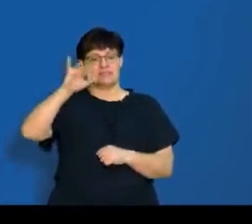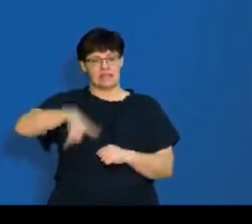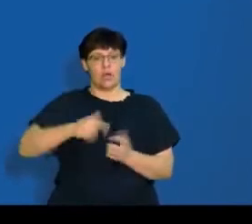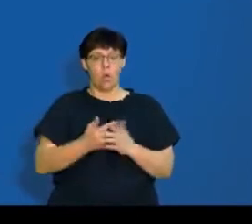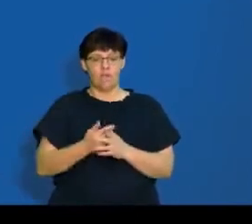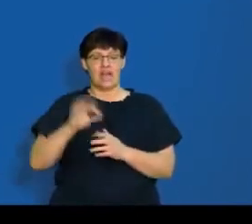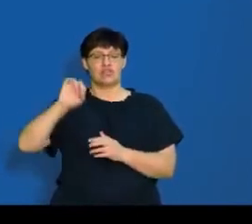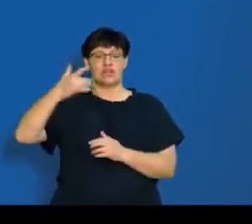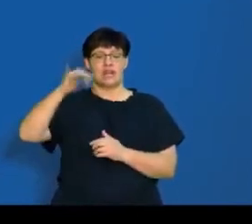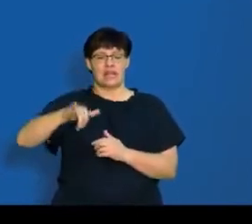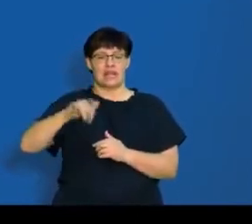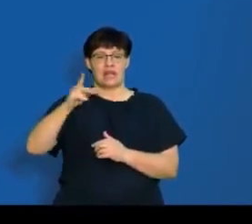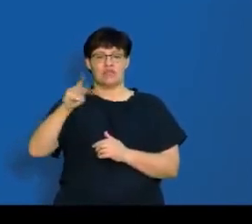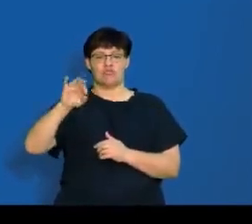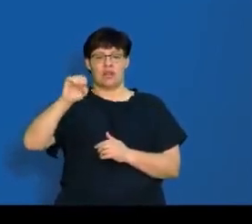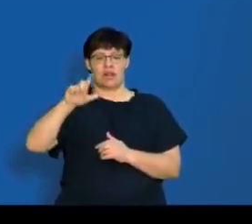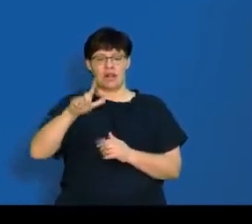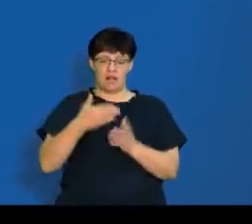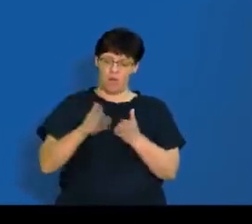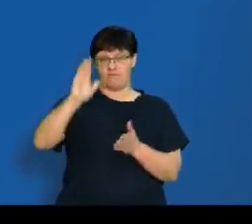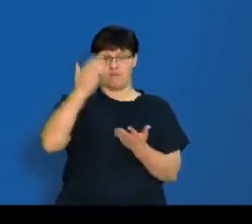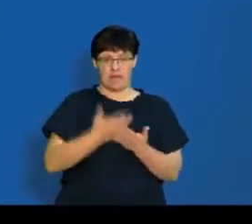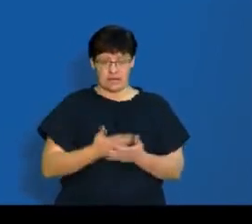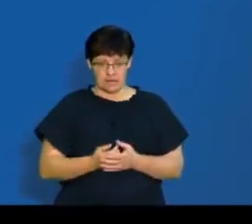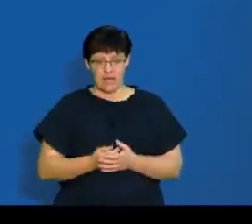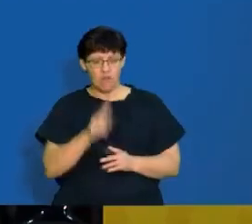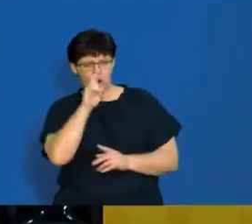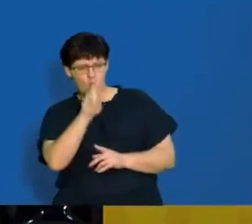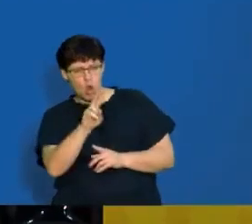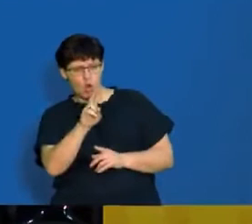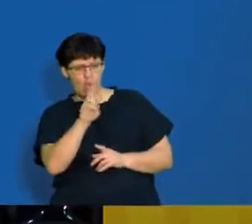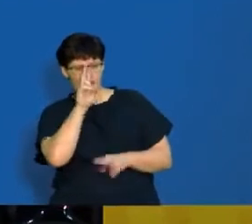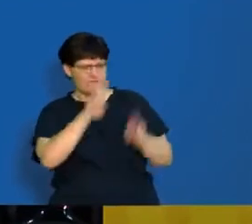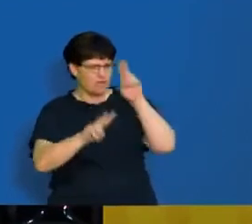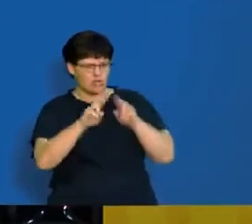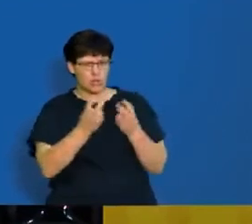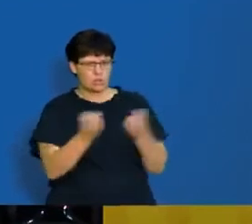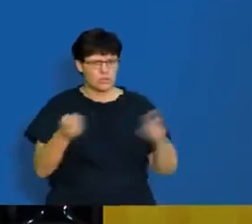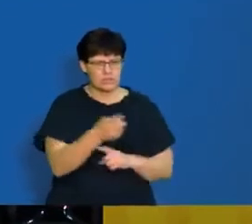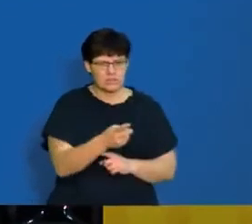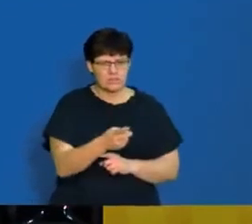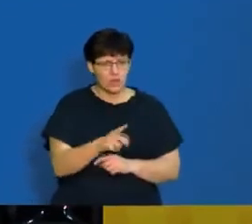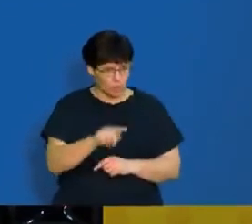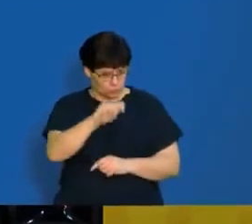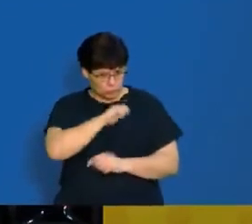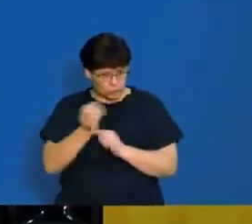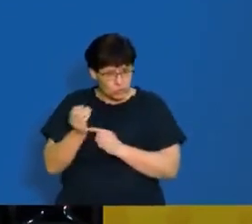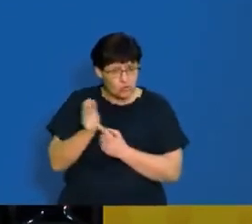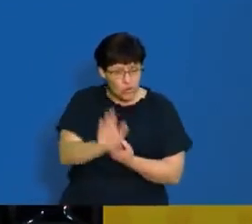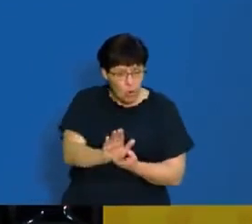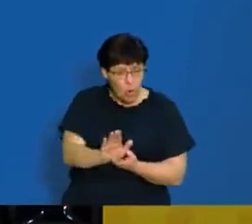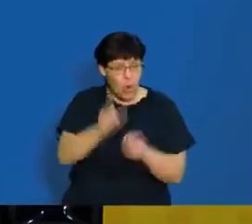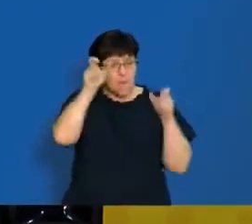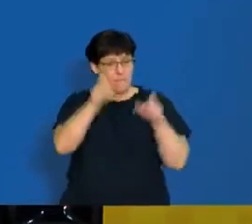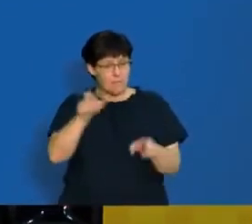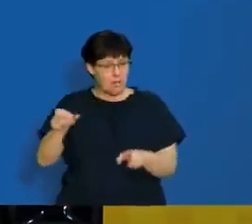of Ashley Krill. So when you're looking at the visual source, you need to see if it really shows that the